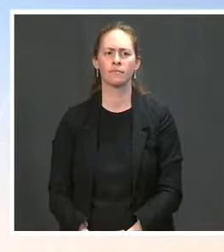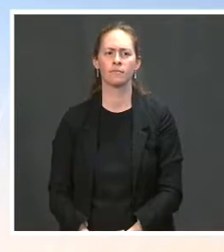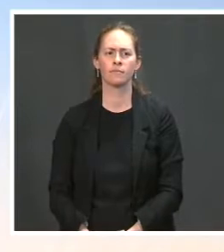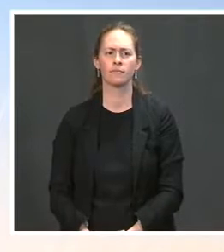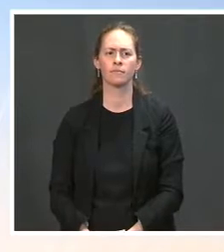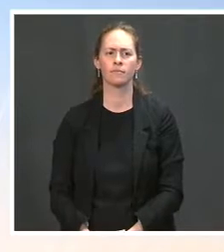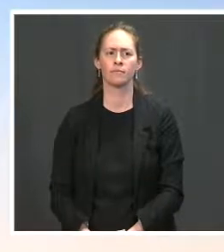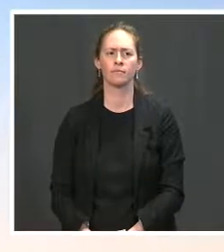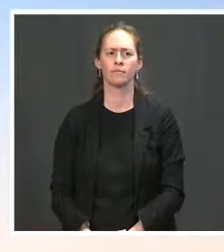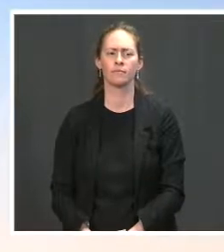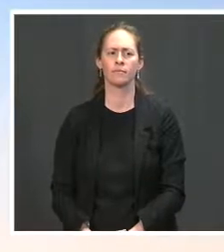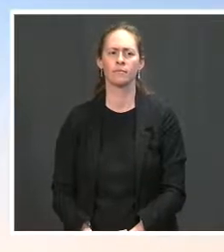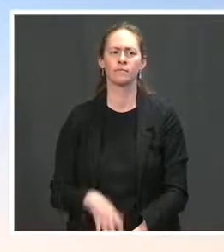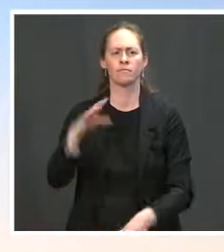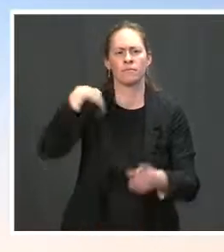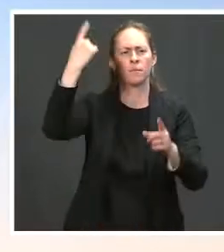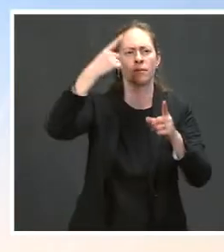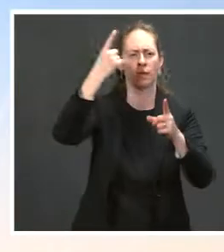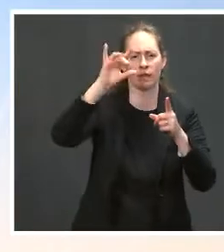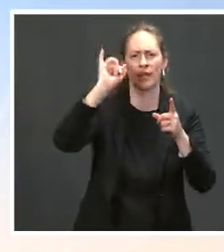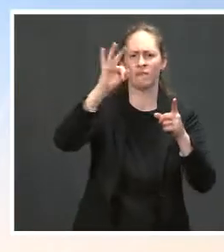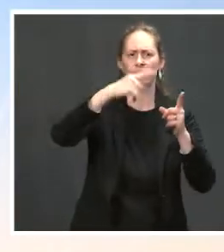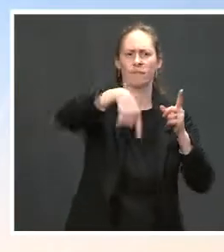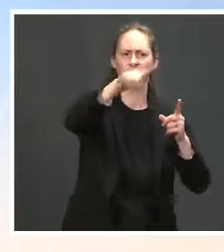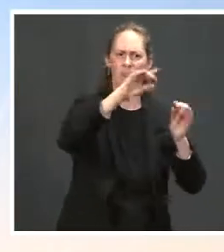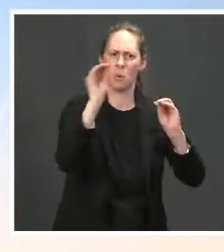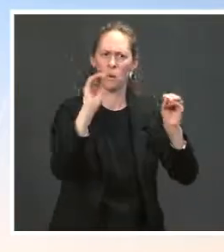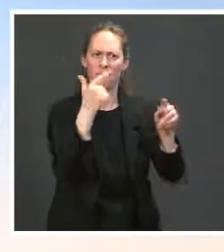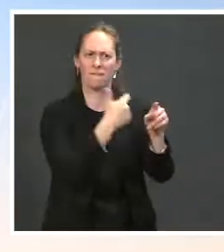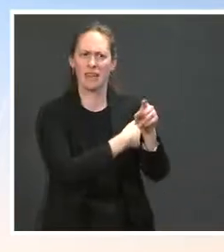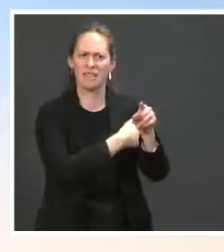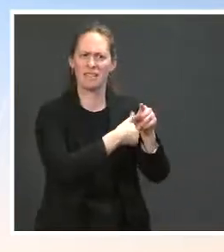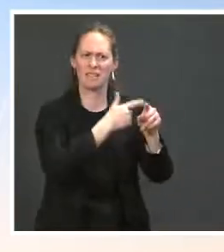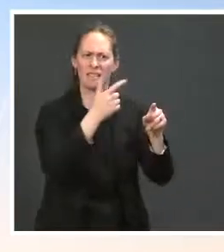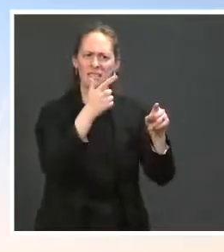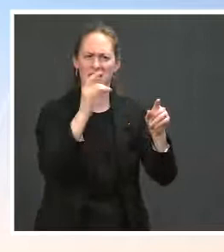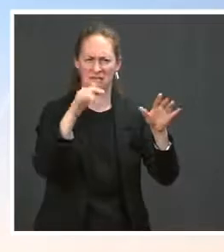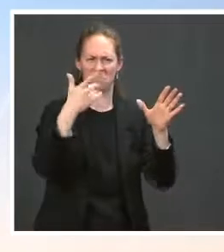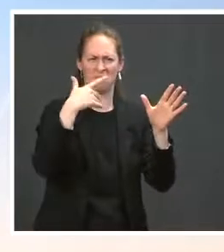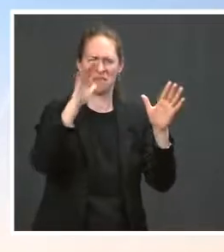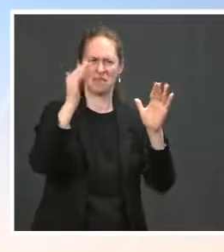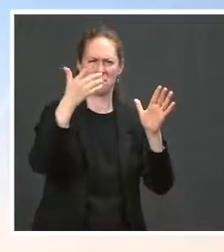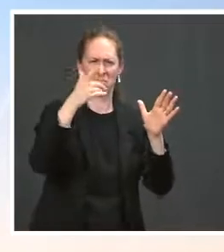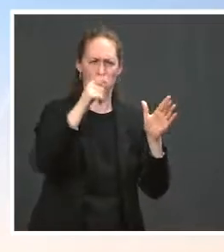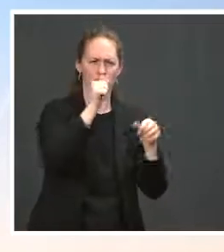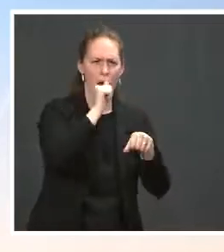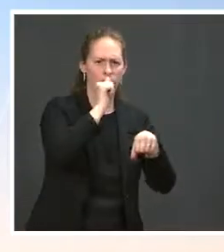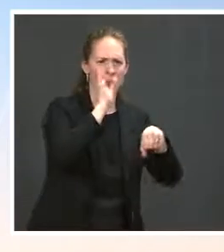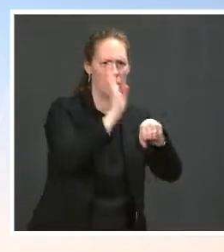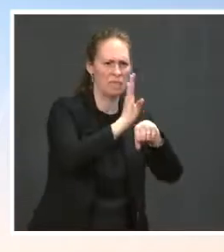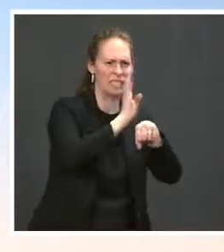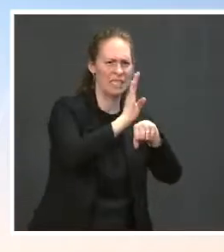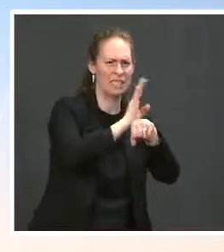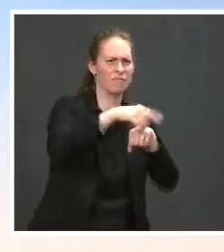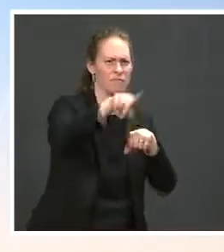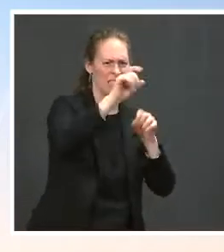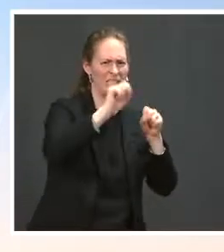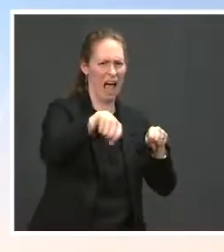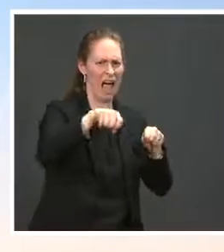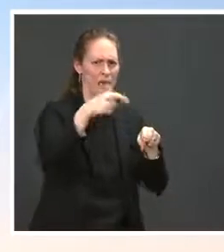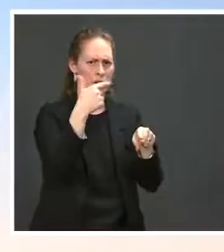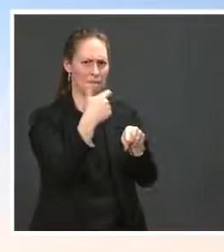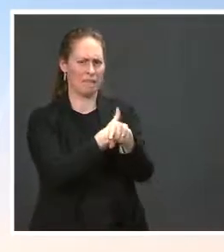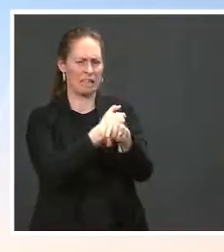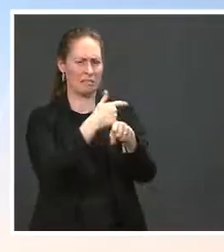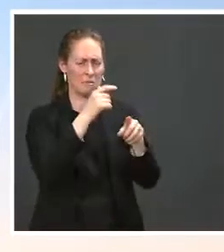vaccine? I don't think those are standards we're setting from here. Obviously, private sector businesses and entities are going to set their own standards. But you